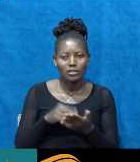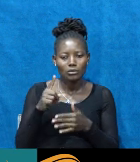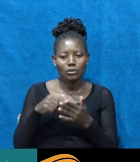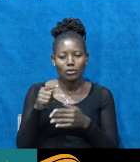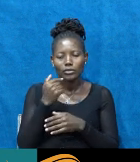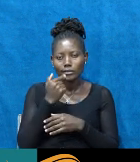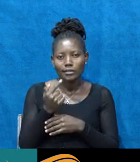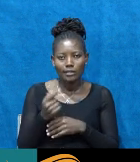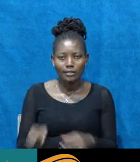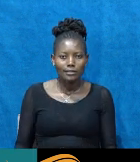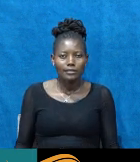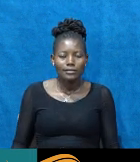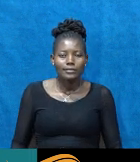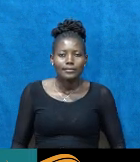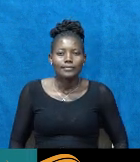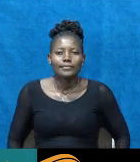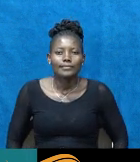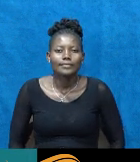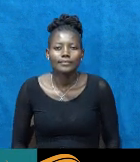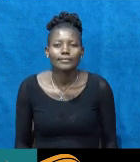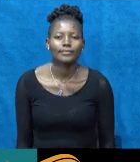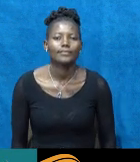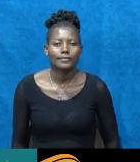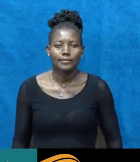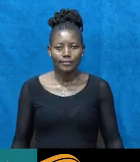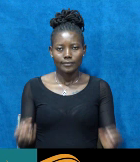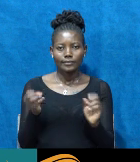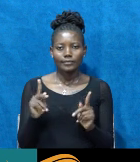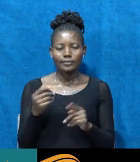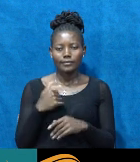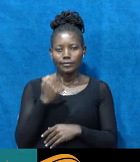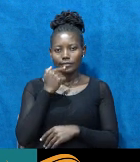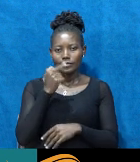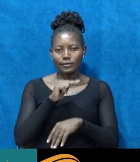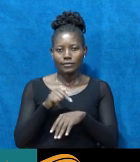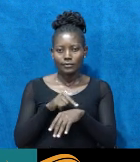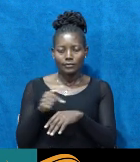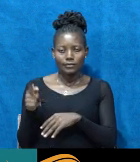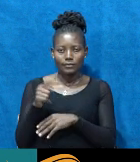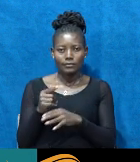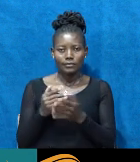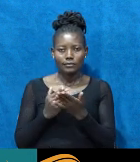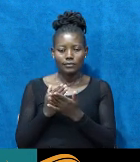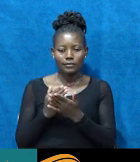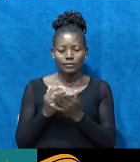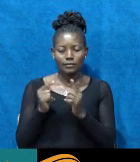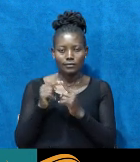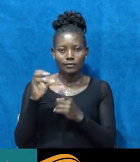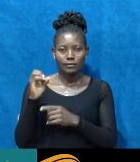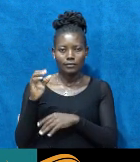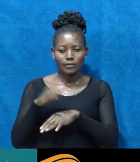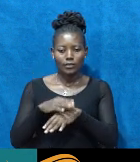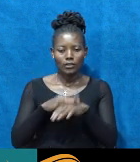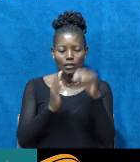restate. Yeah. Okay. I was saying that when it comes to oxidative stress, or the good and the bad stress, especially when it comes